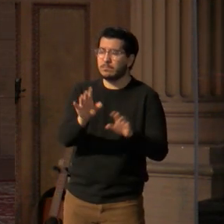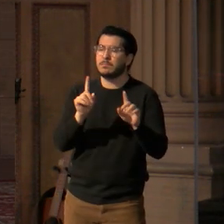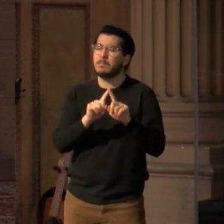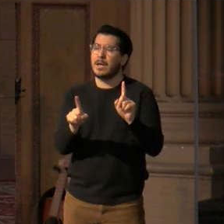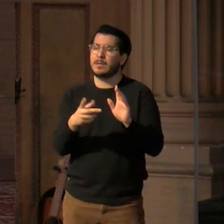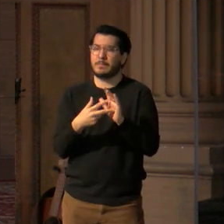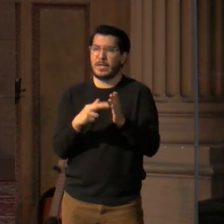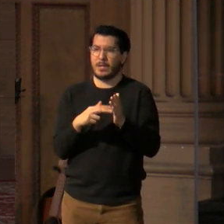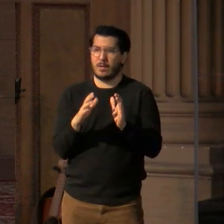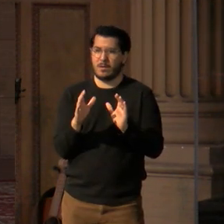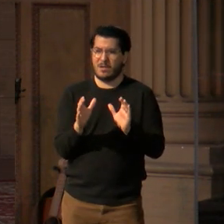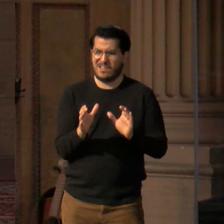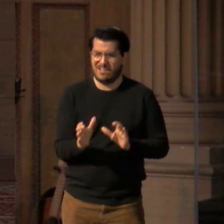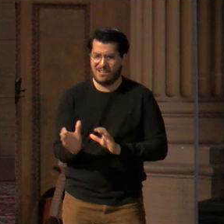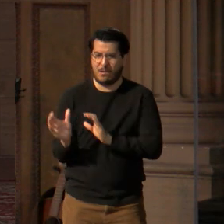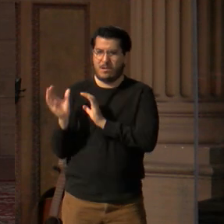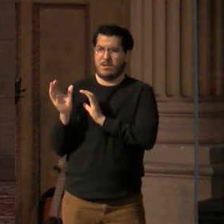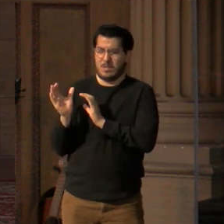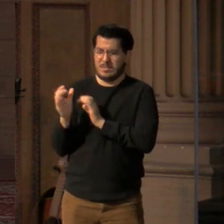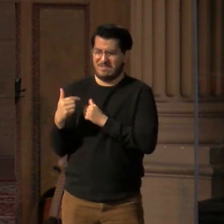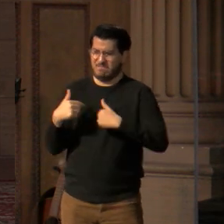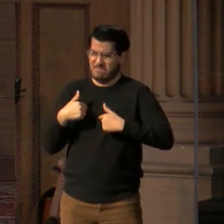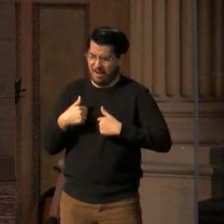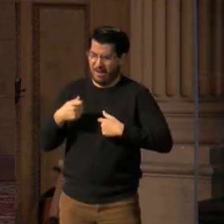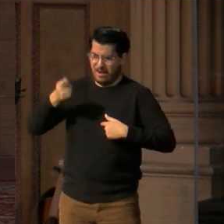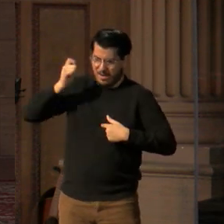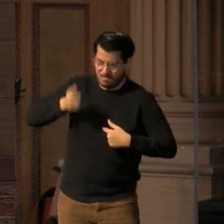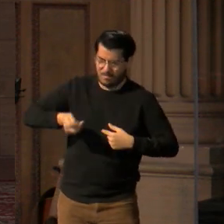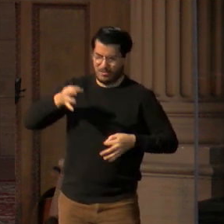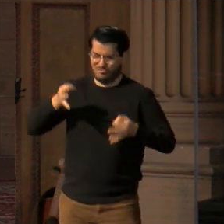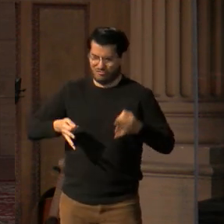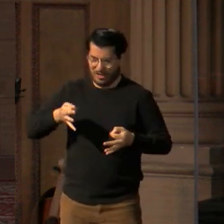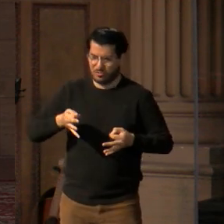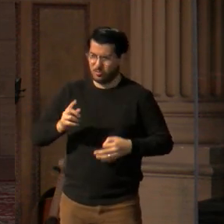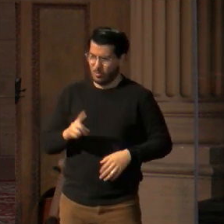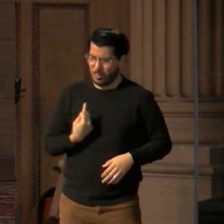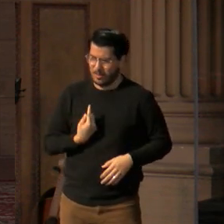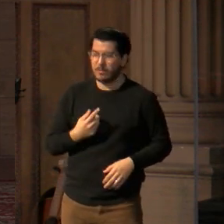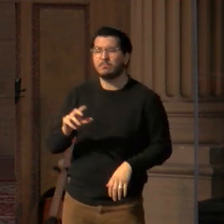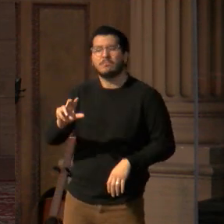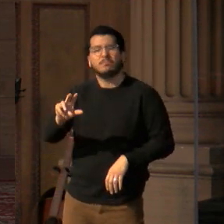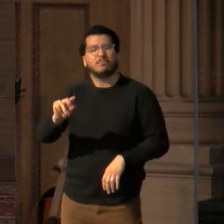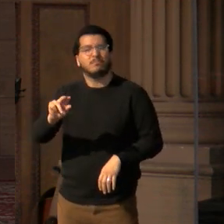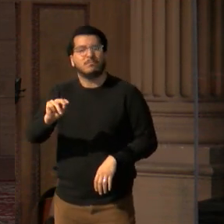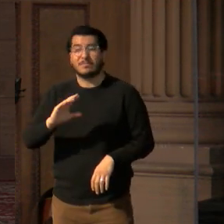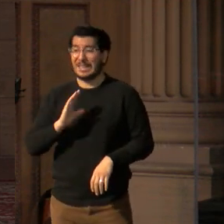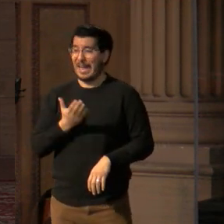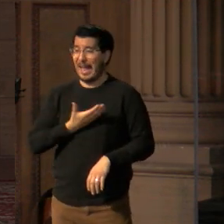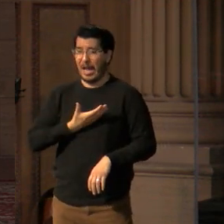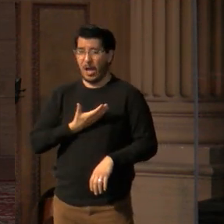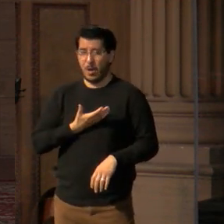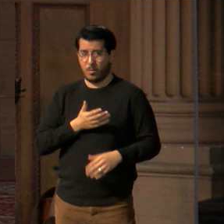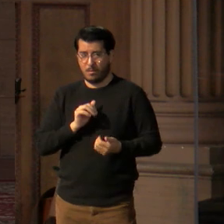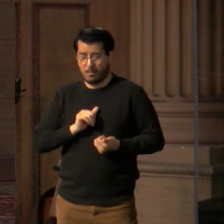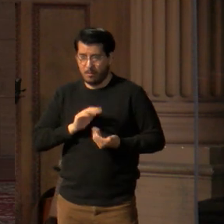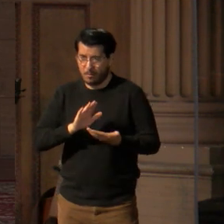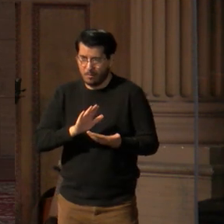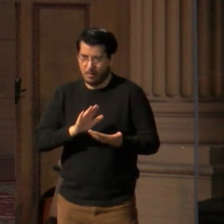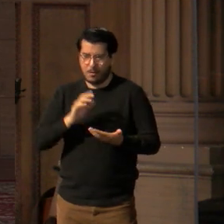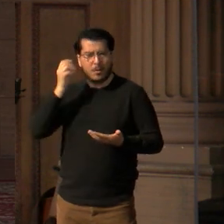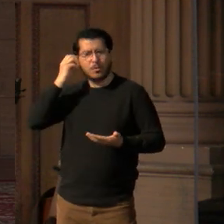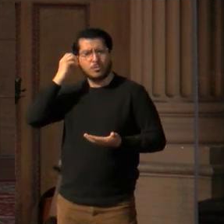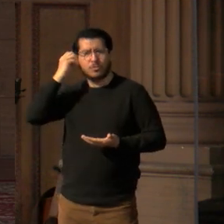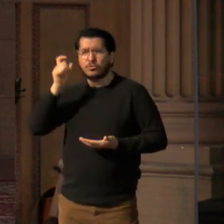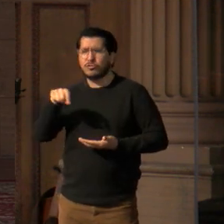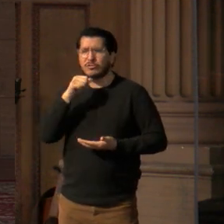take on ourselves the mantle of being their judge. In fact, our normal demeanor shouldn't be the demeanor of having a